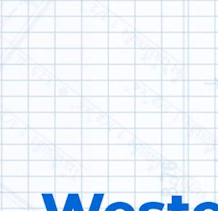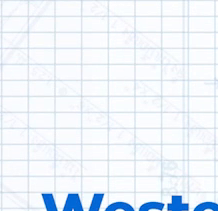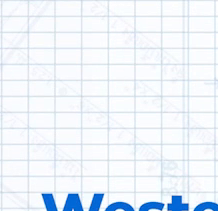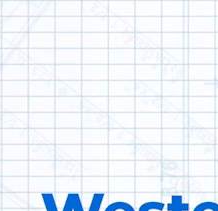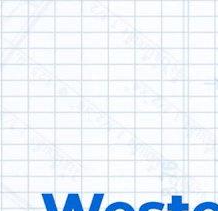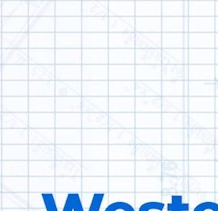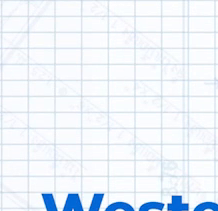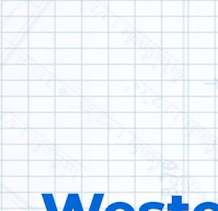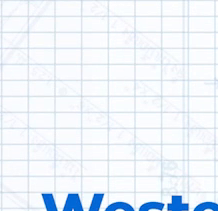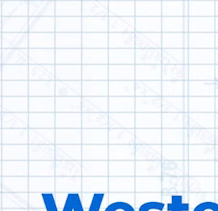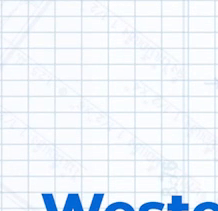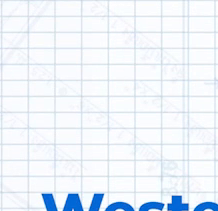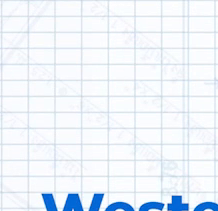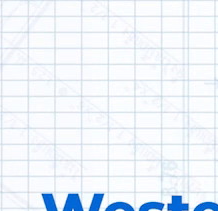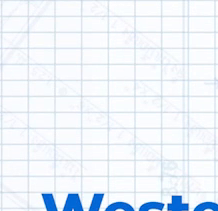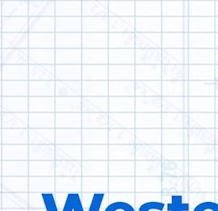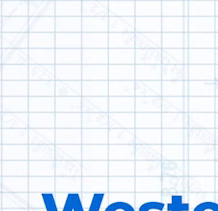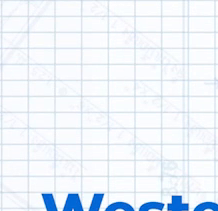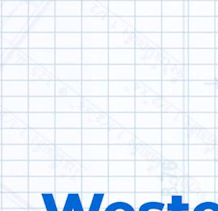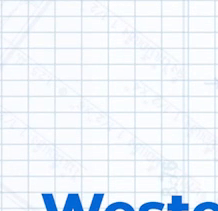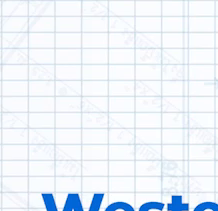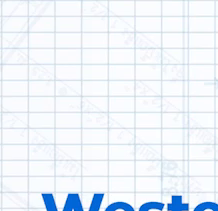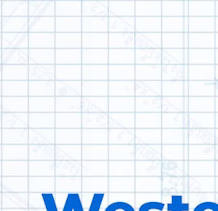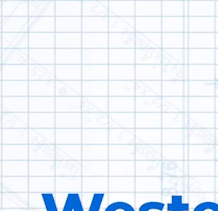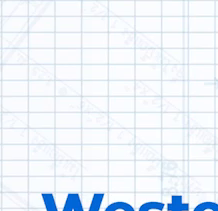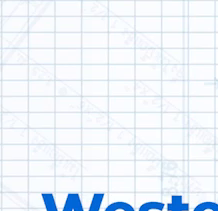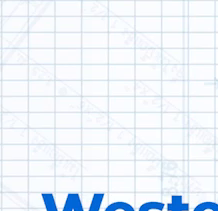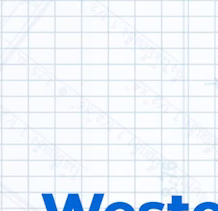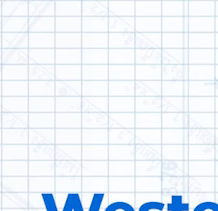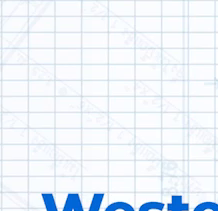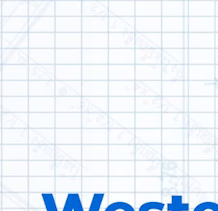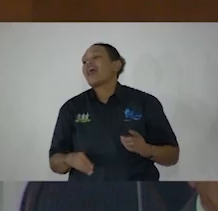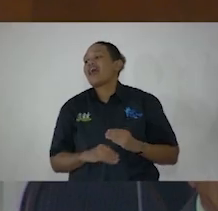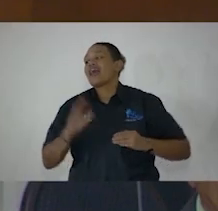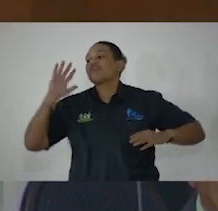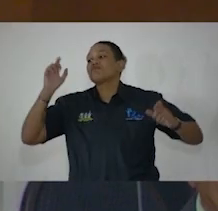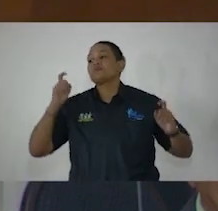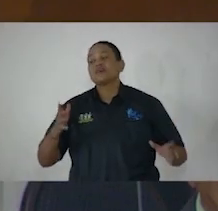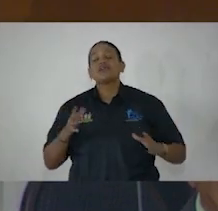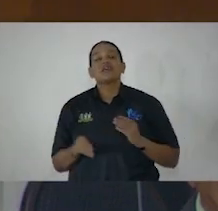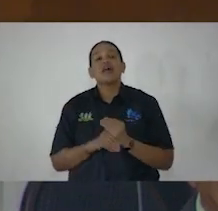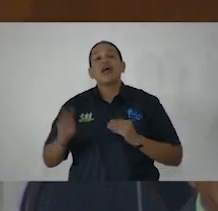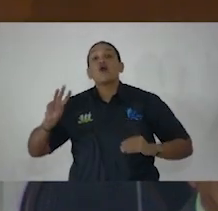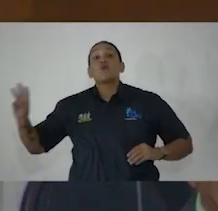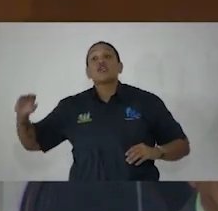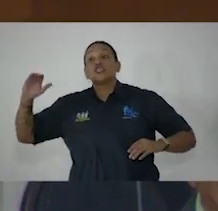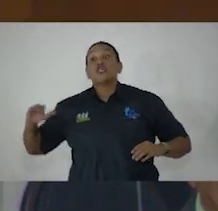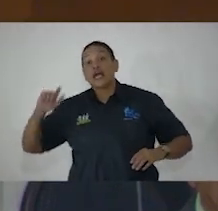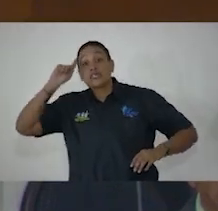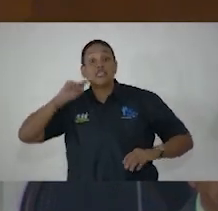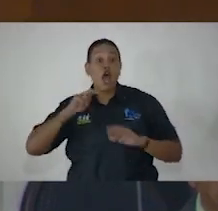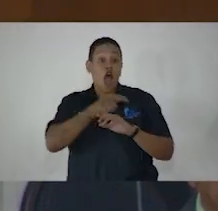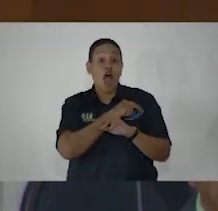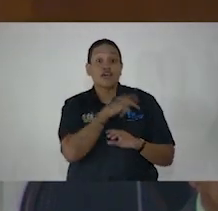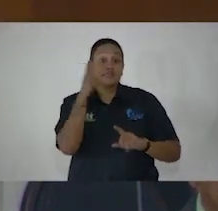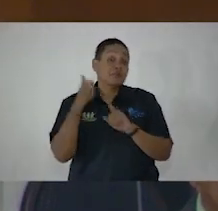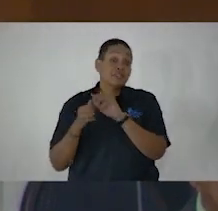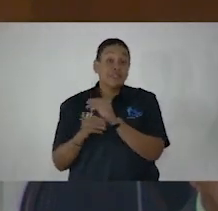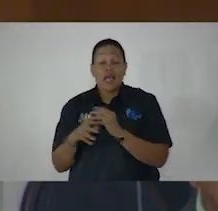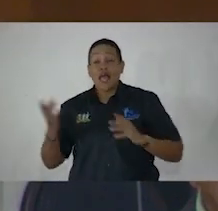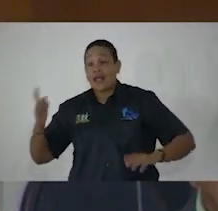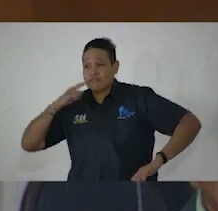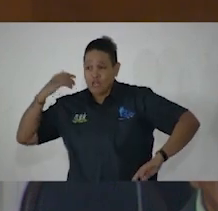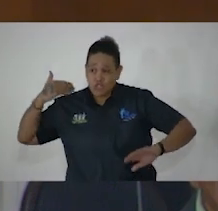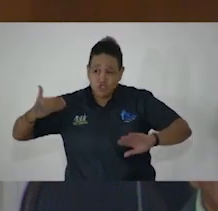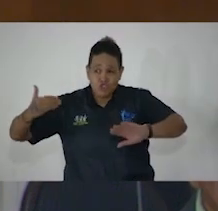We have now reached the final stages of the Western Child and Adolescent Hospital. The Western Child and Adolescent Hospital is on